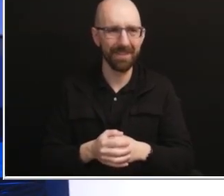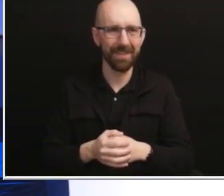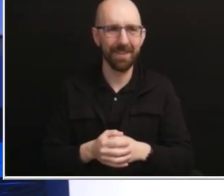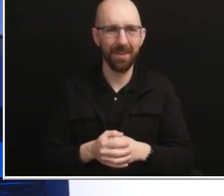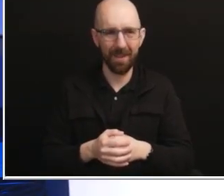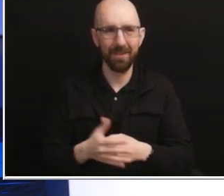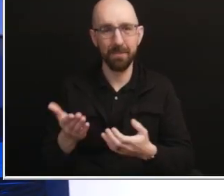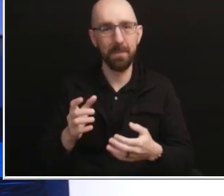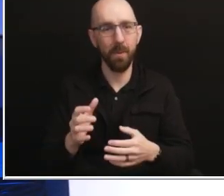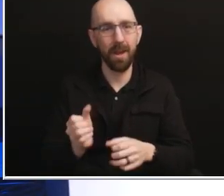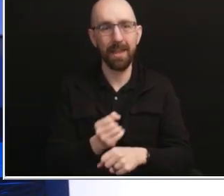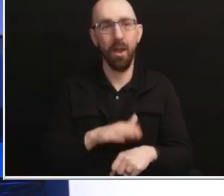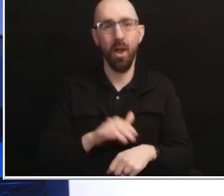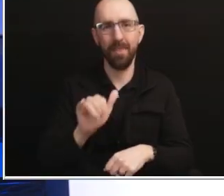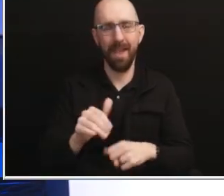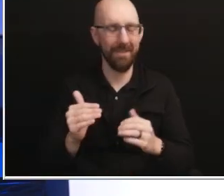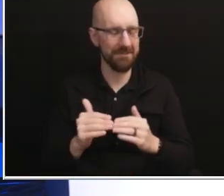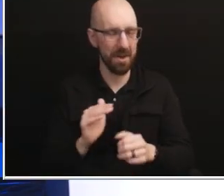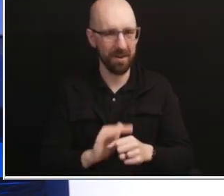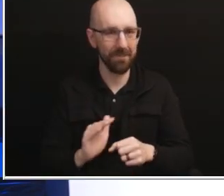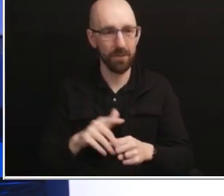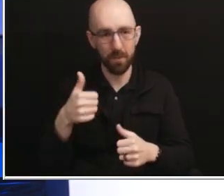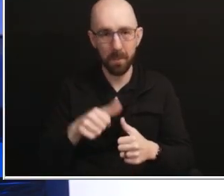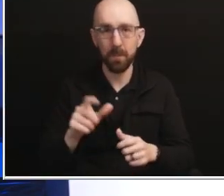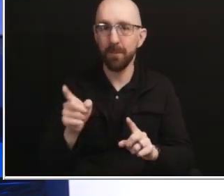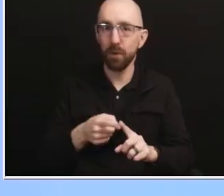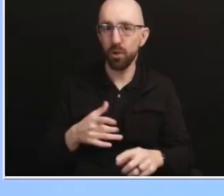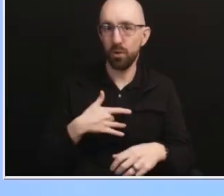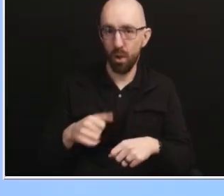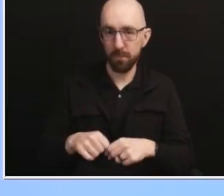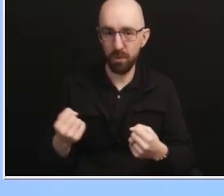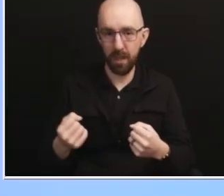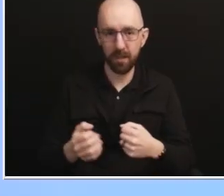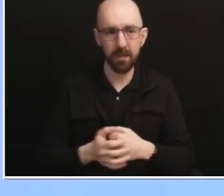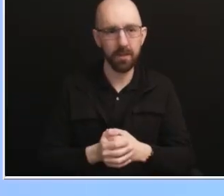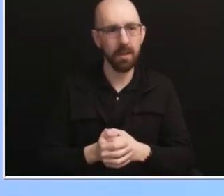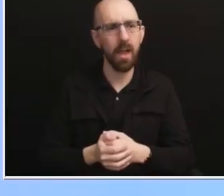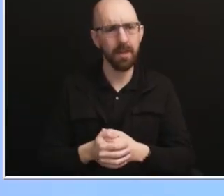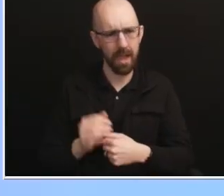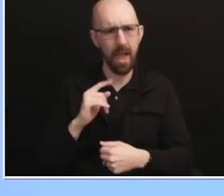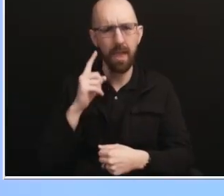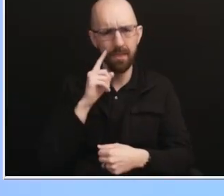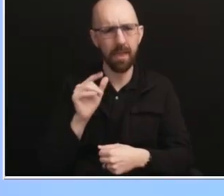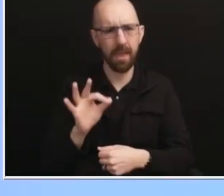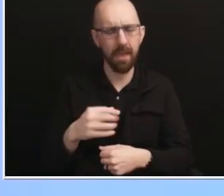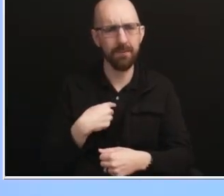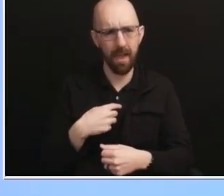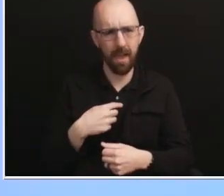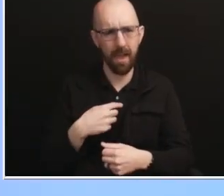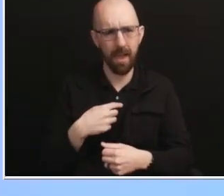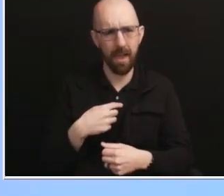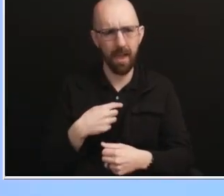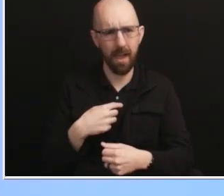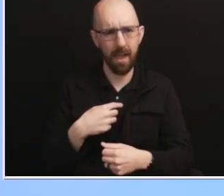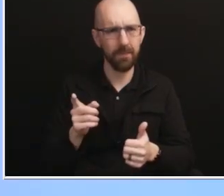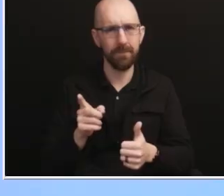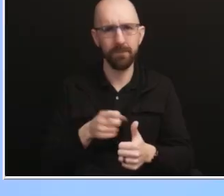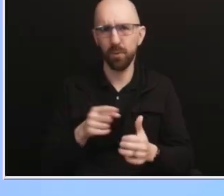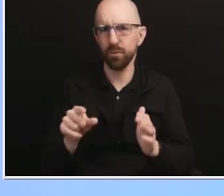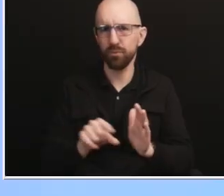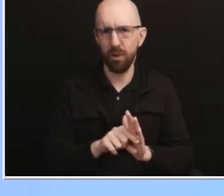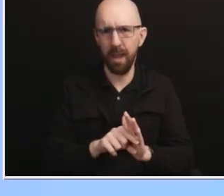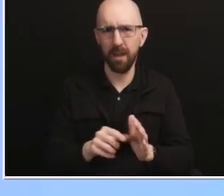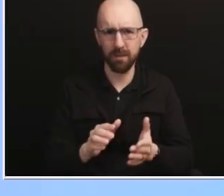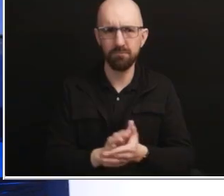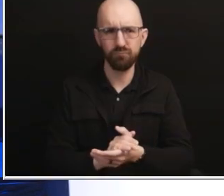on that. Fair enough. Do you remember your first heartbreak? Yeah, I think if I were being honest, it's probably first grade. Wow, you